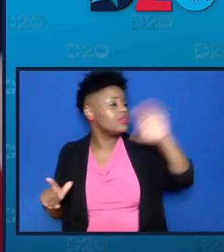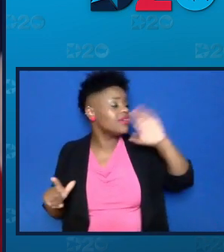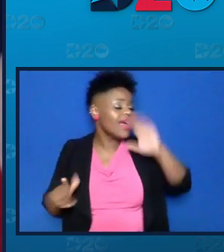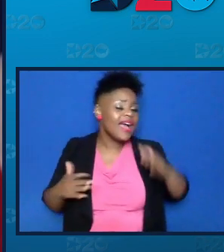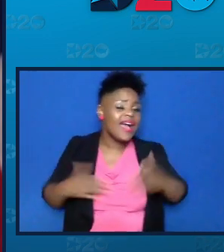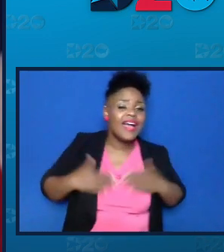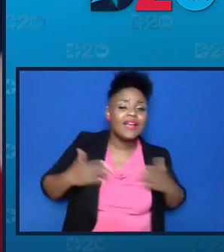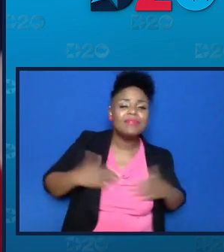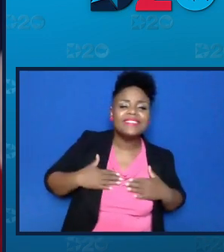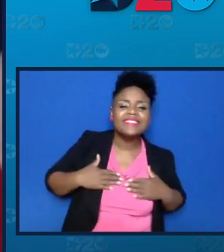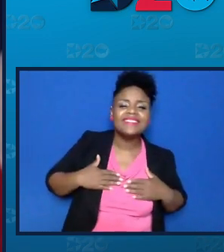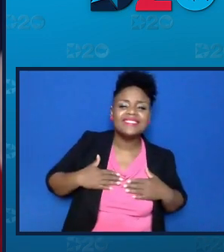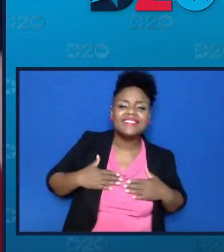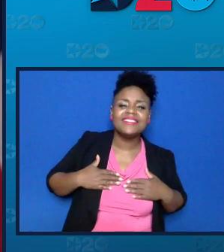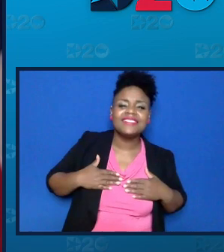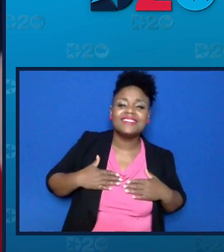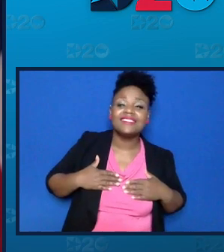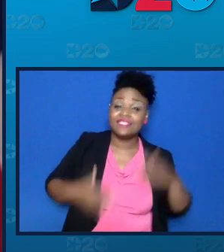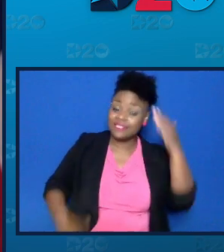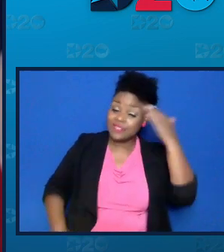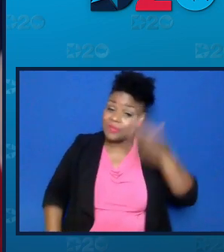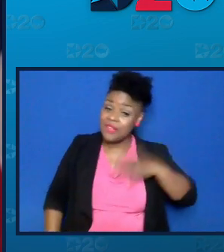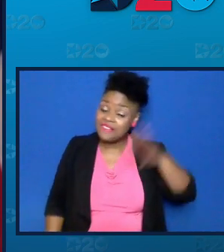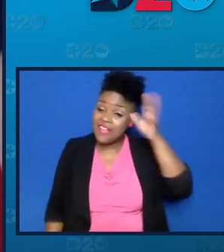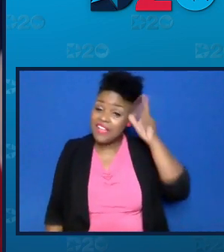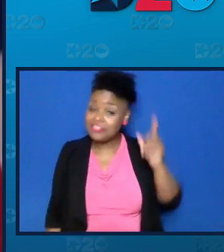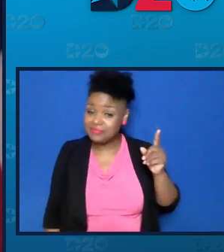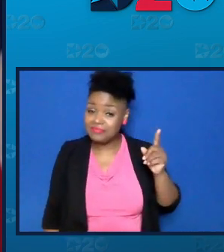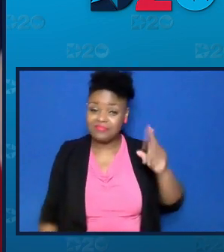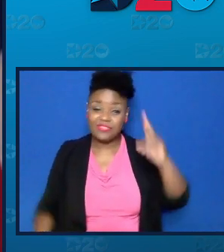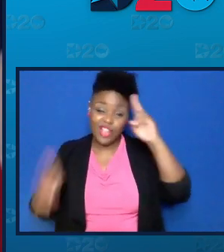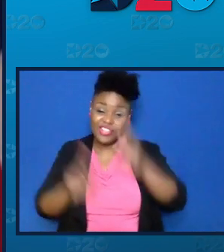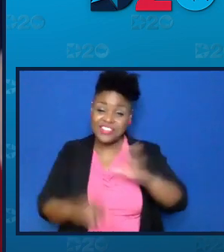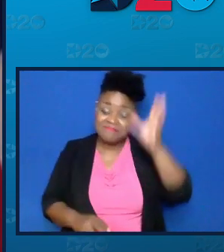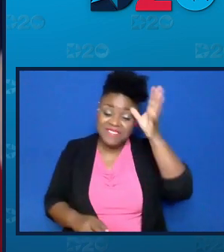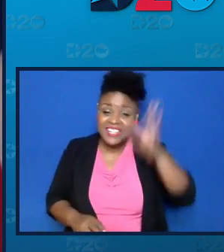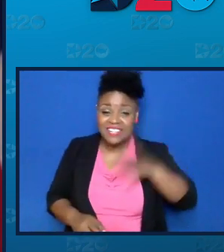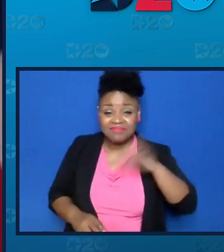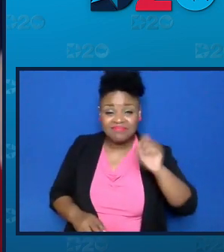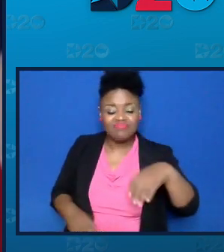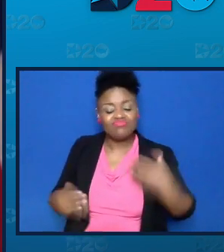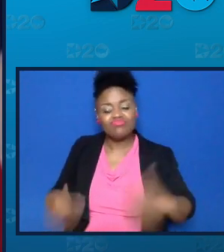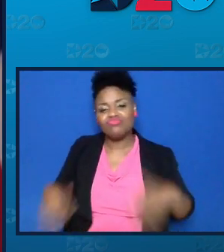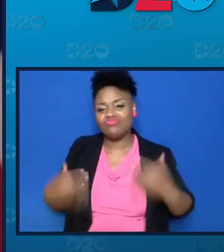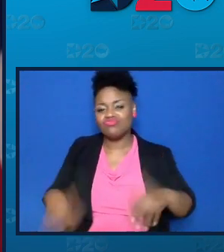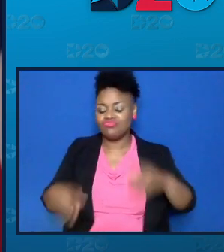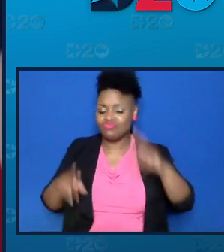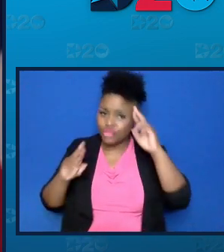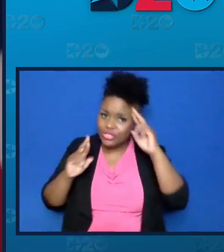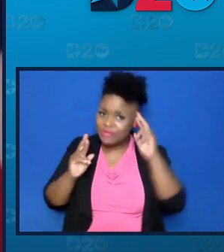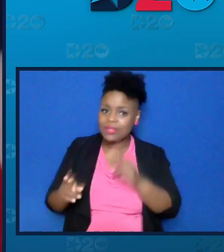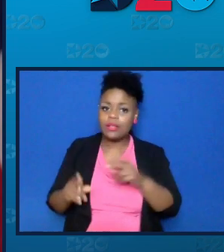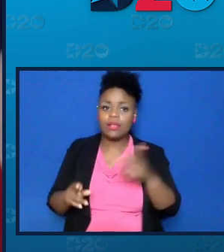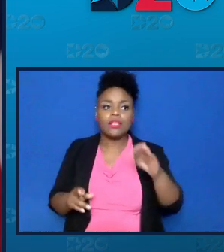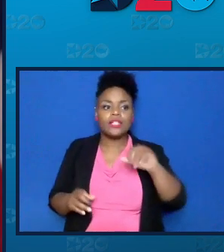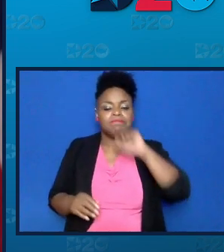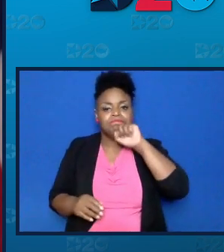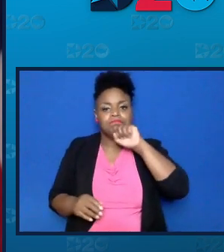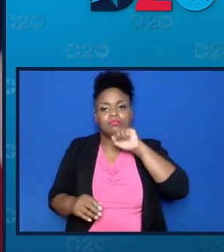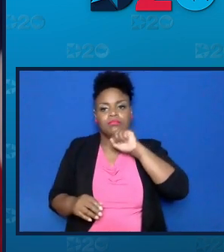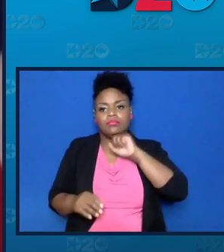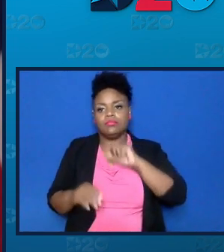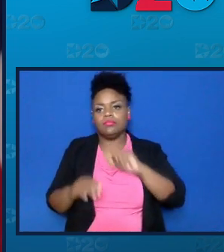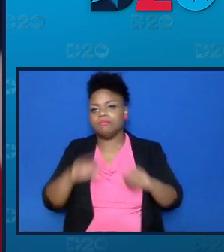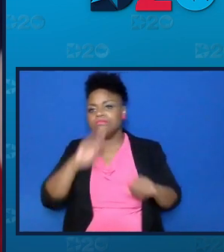You know, my dad was an honorable, decent man. He got knocked down a few times pretty hard, but he always got back